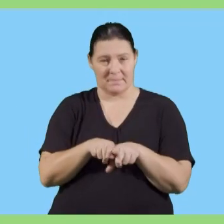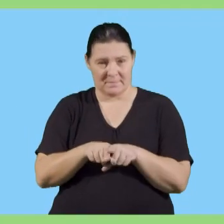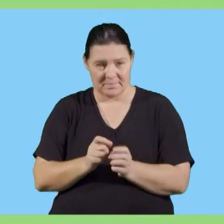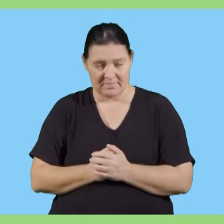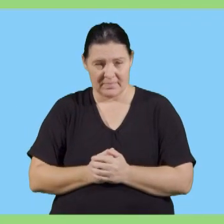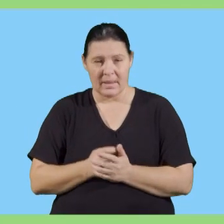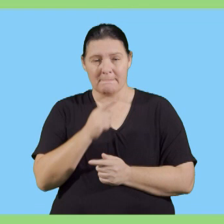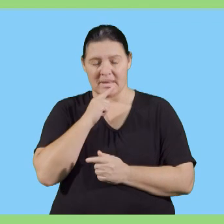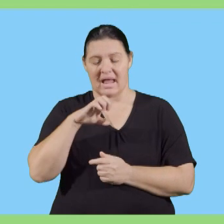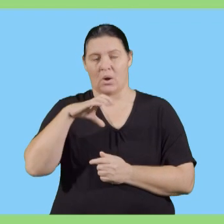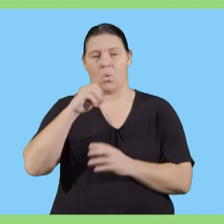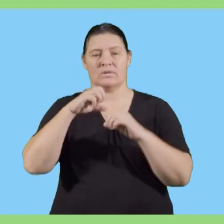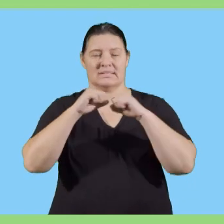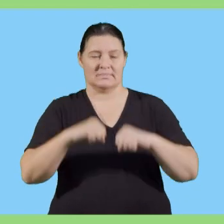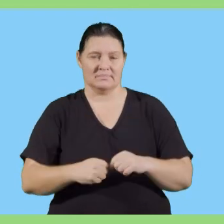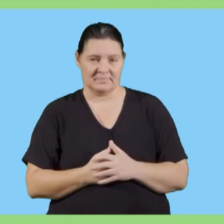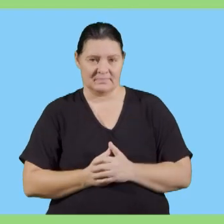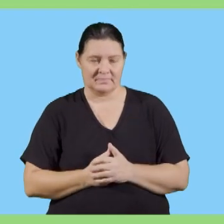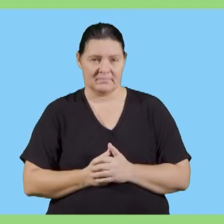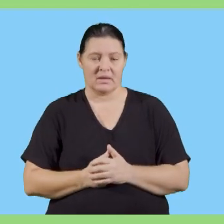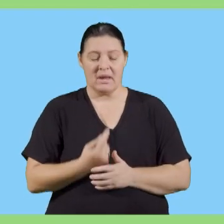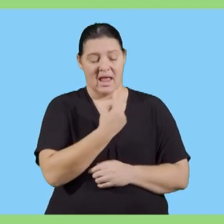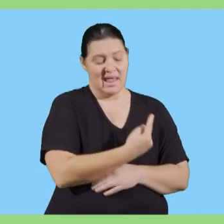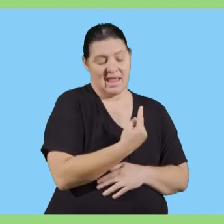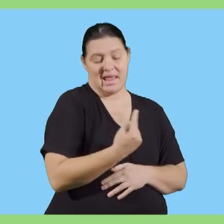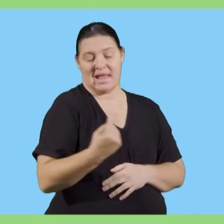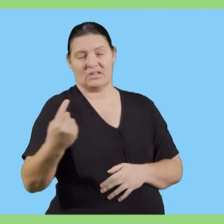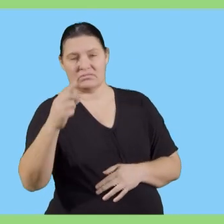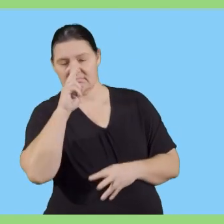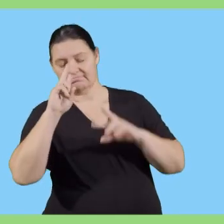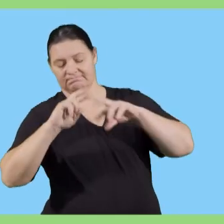in detail, starting with the